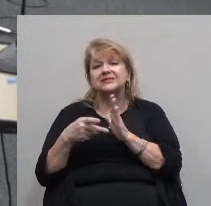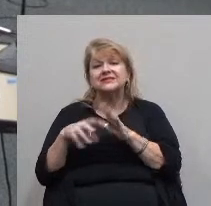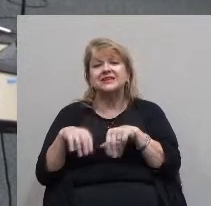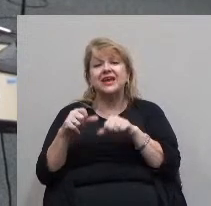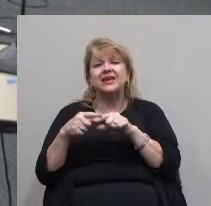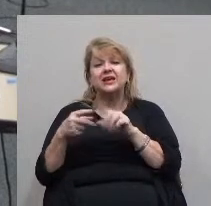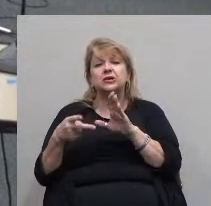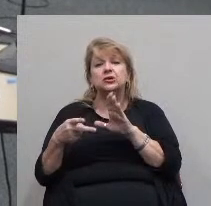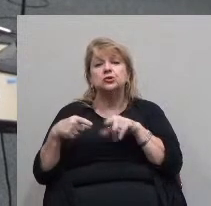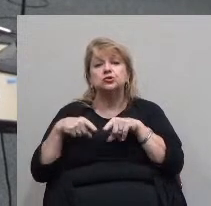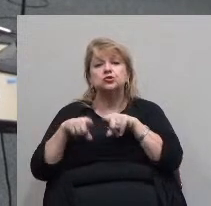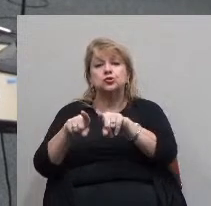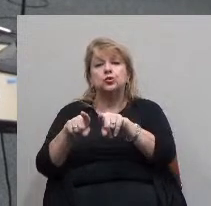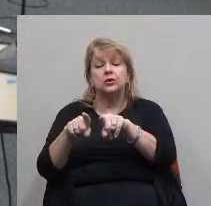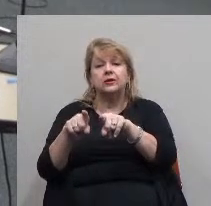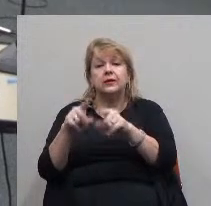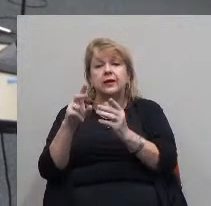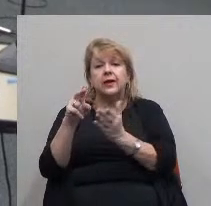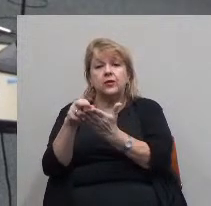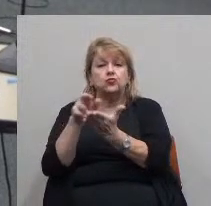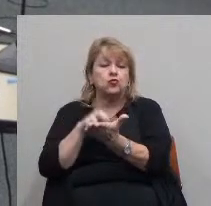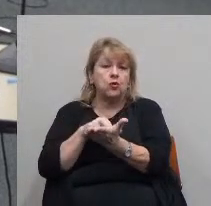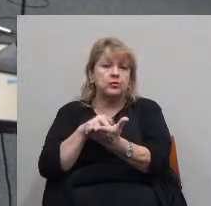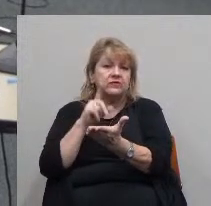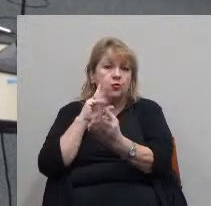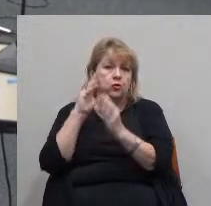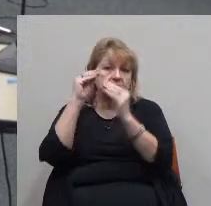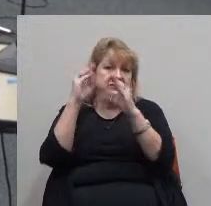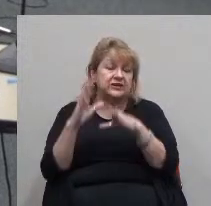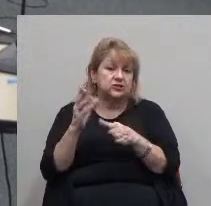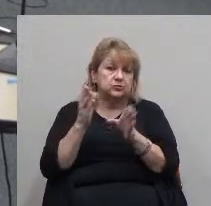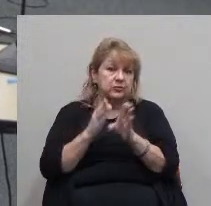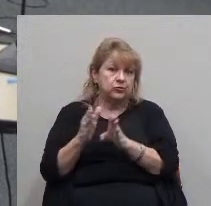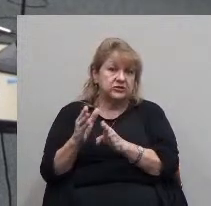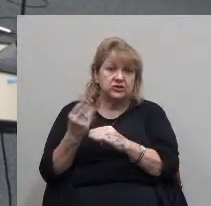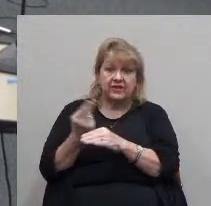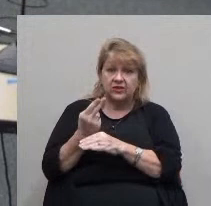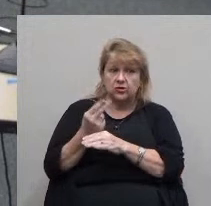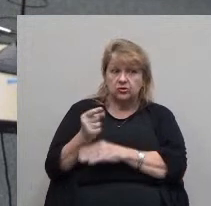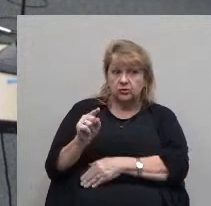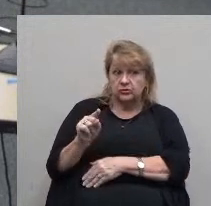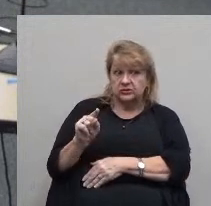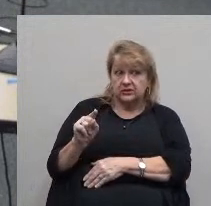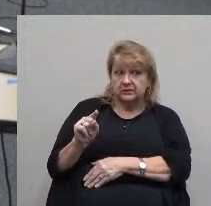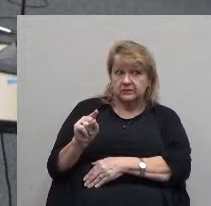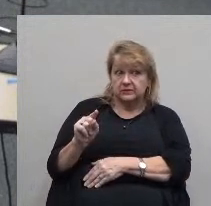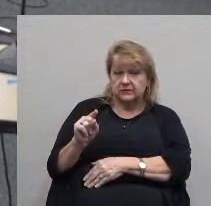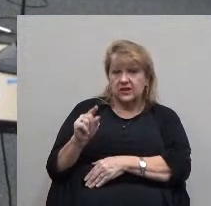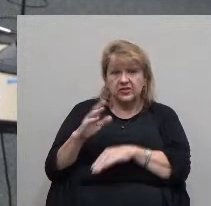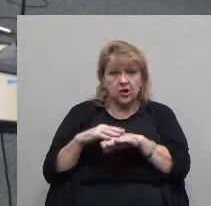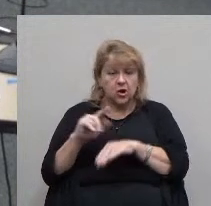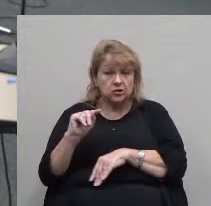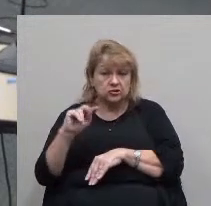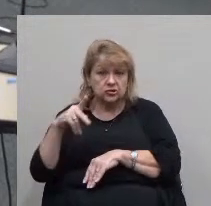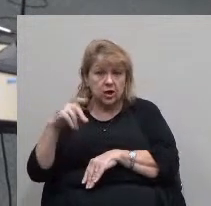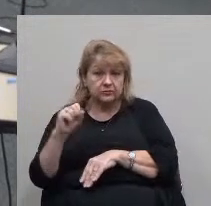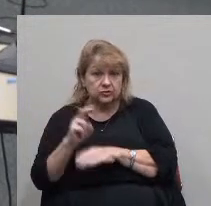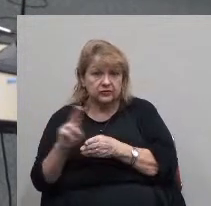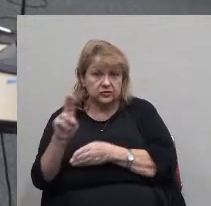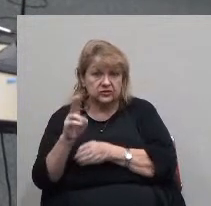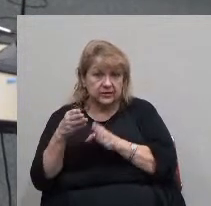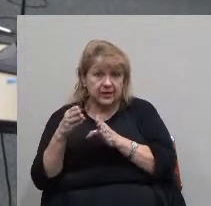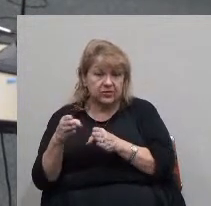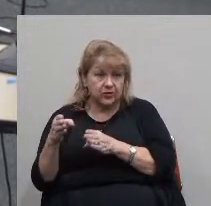teacher preparation programs, getting that, and they're using, and they're on a TOPS University